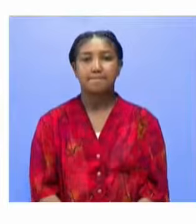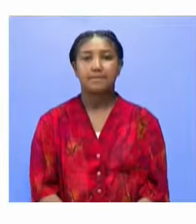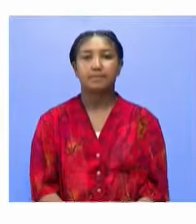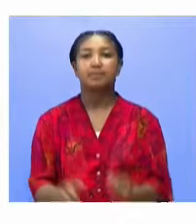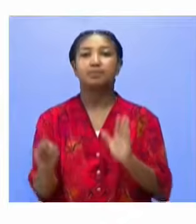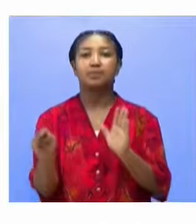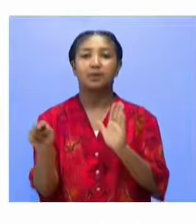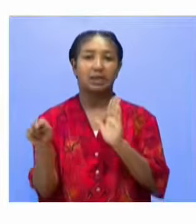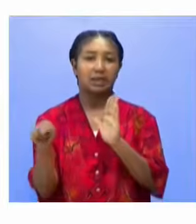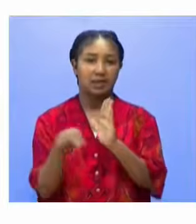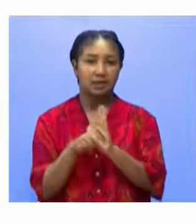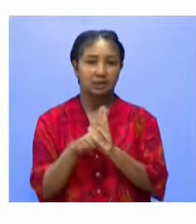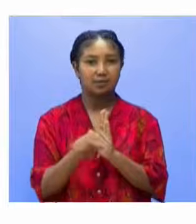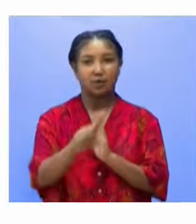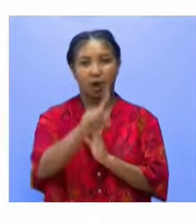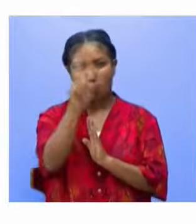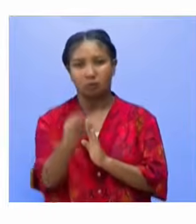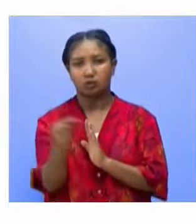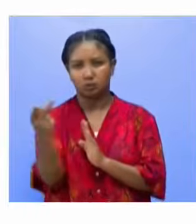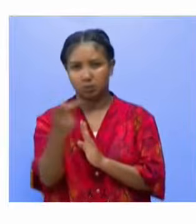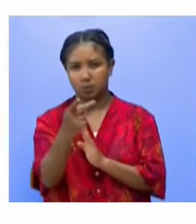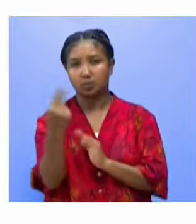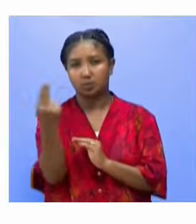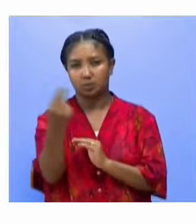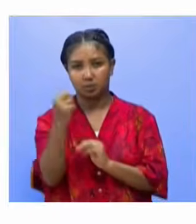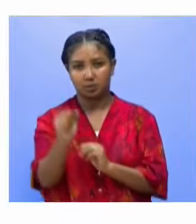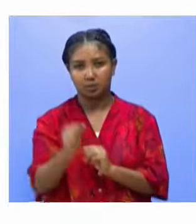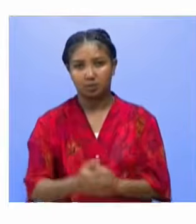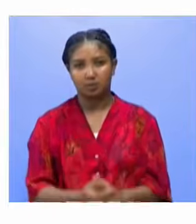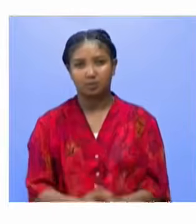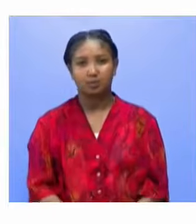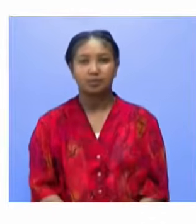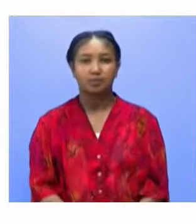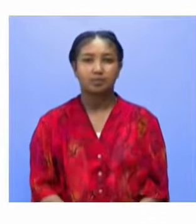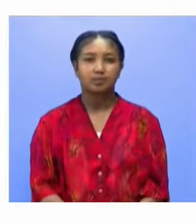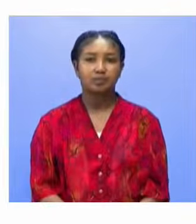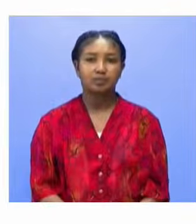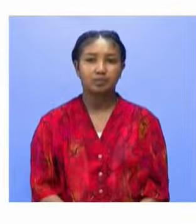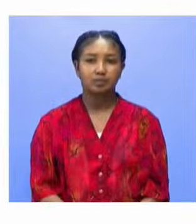And in question form can be used here.